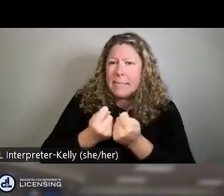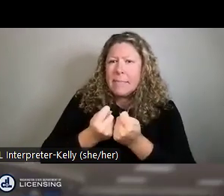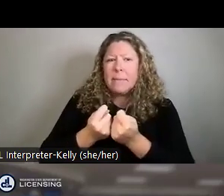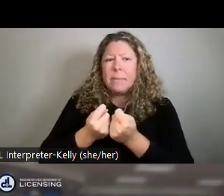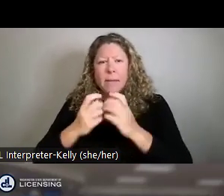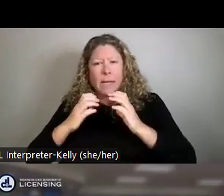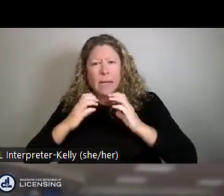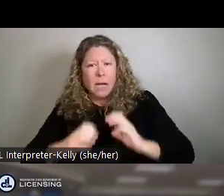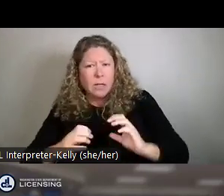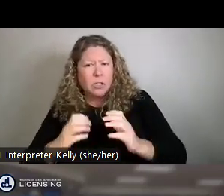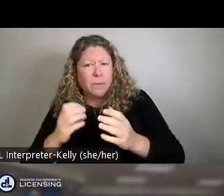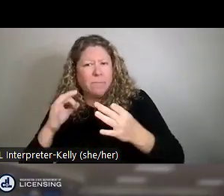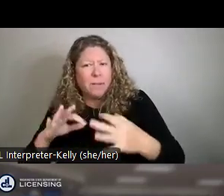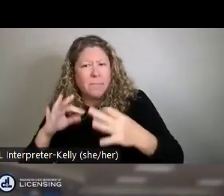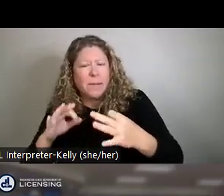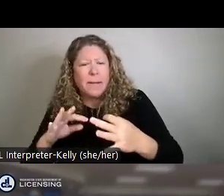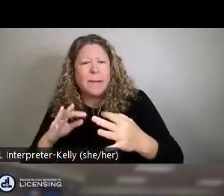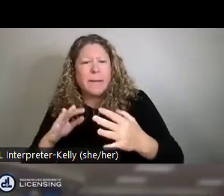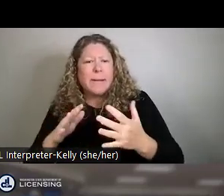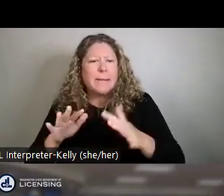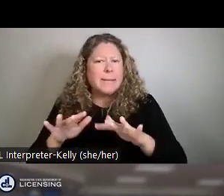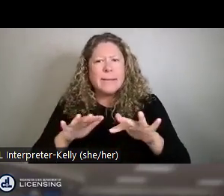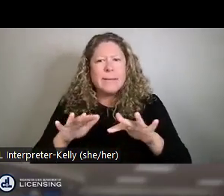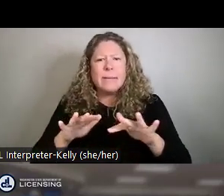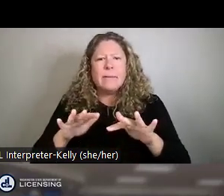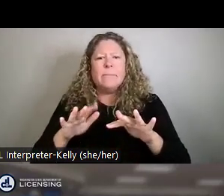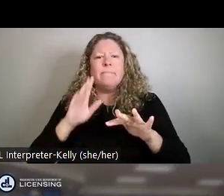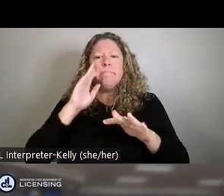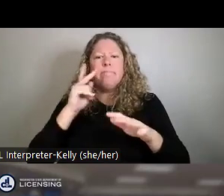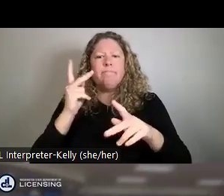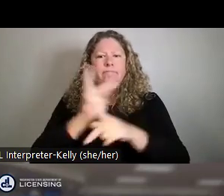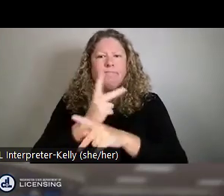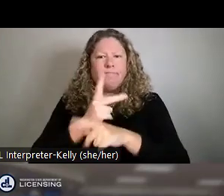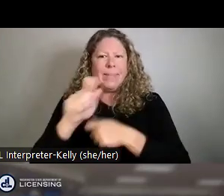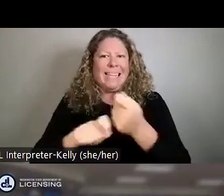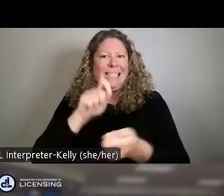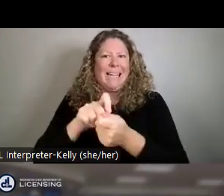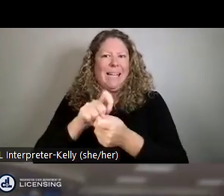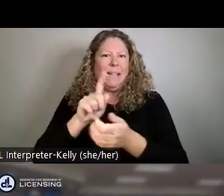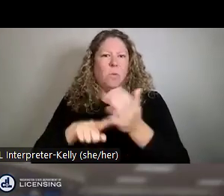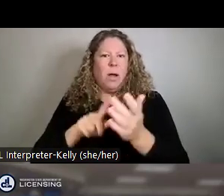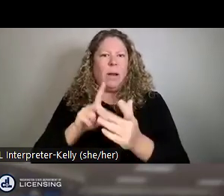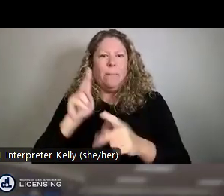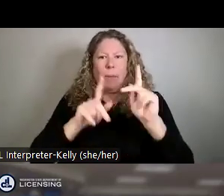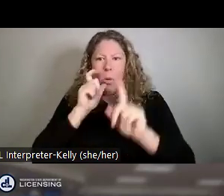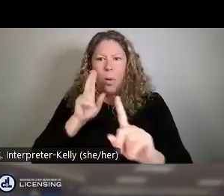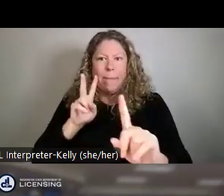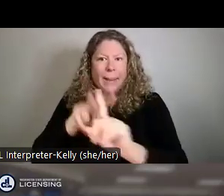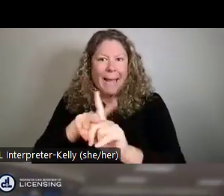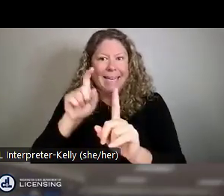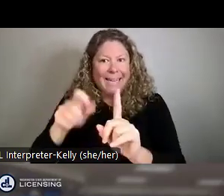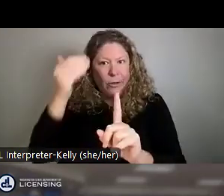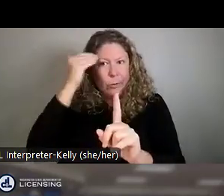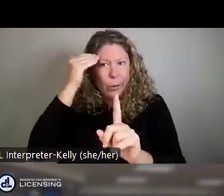that Kenzie and Alicia brought forward, we were able to lay out exactly what applicants need to know to complete the